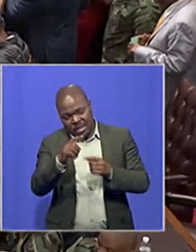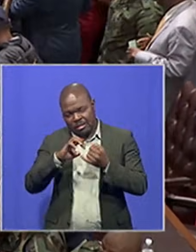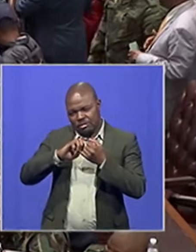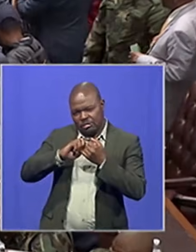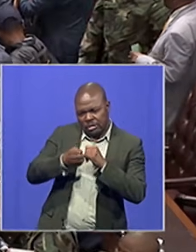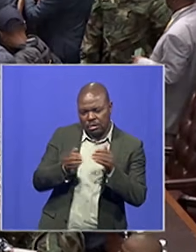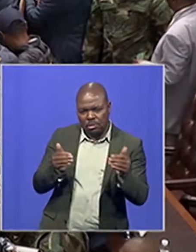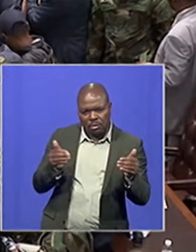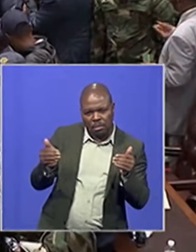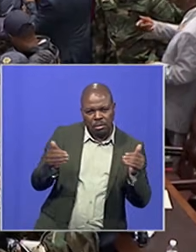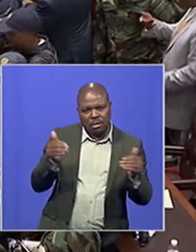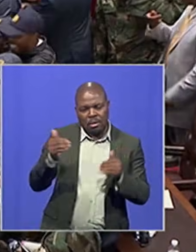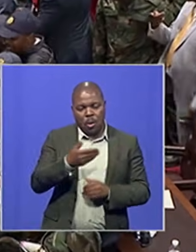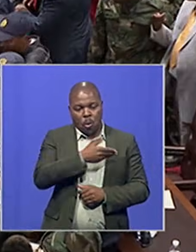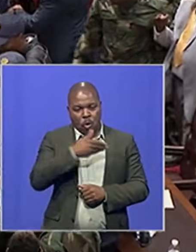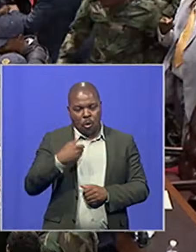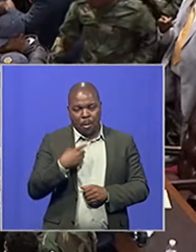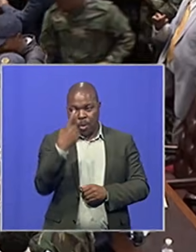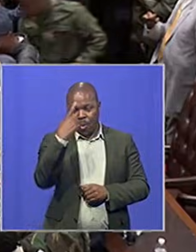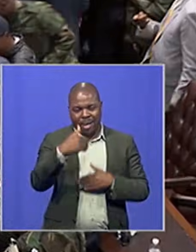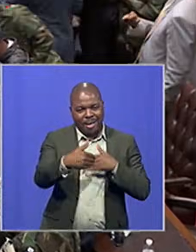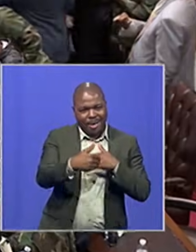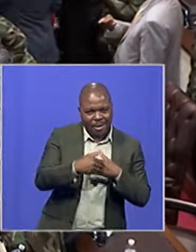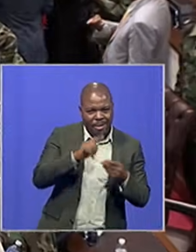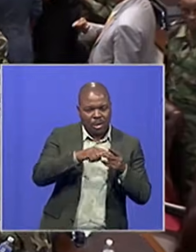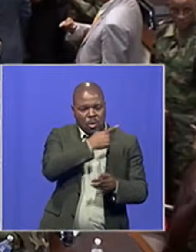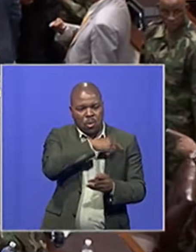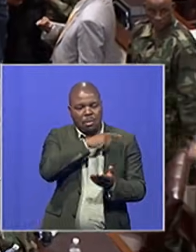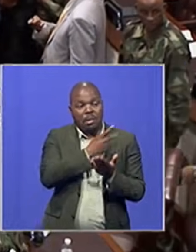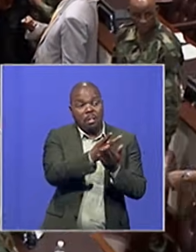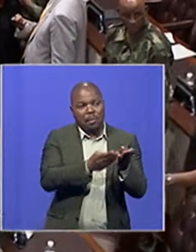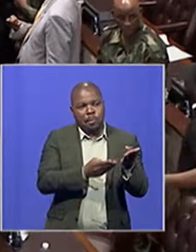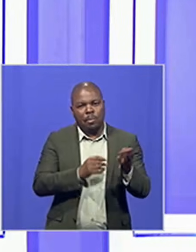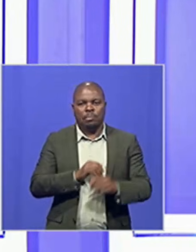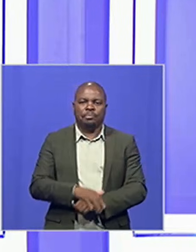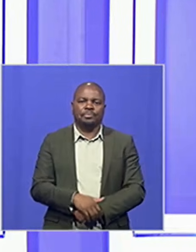o gobetse le go tseelwa kwa bookelong.